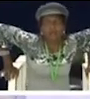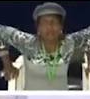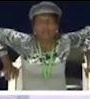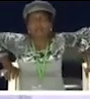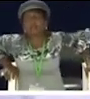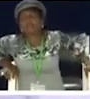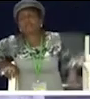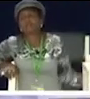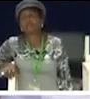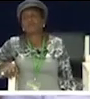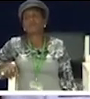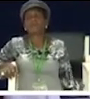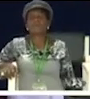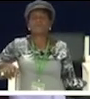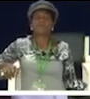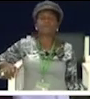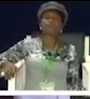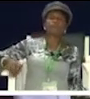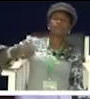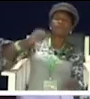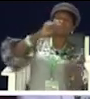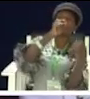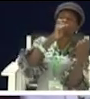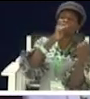yes, I know.